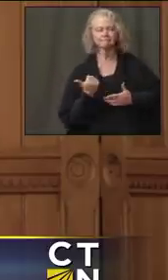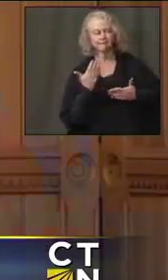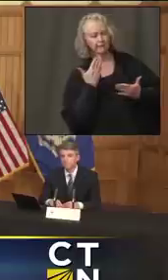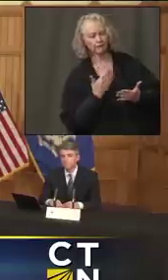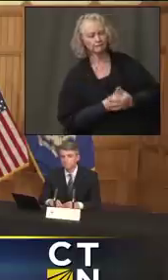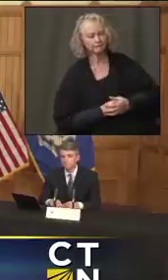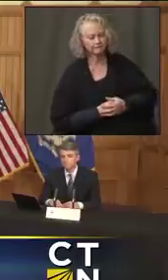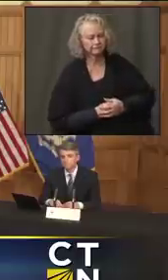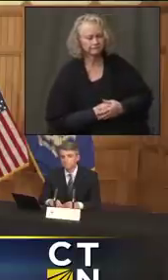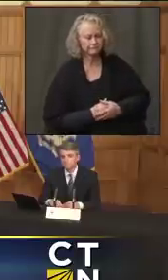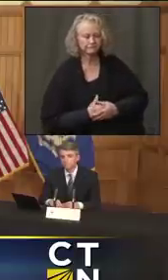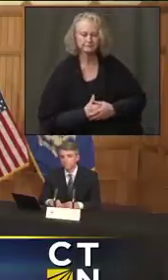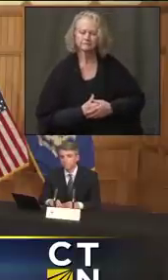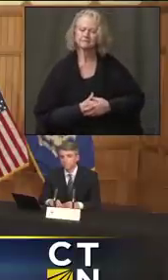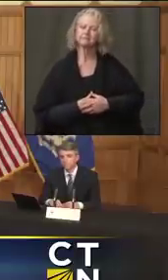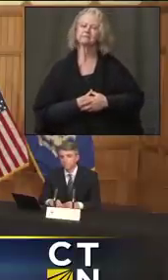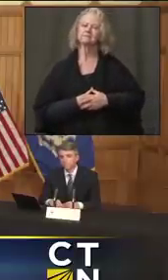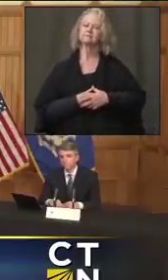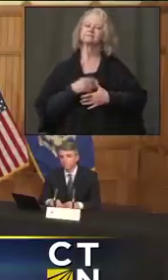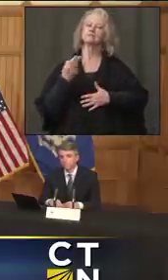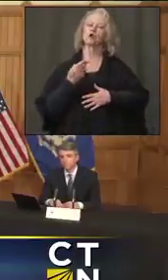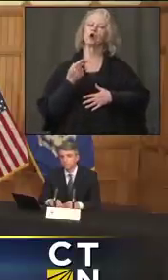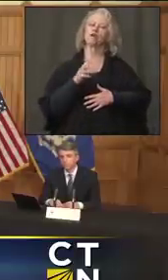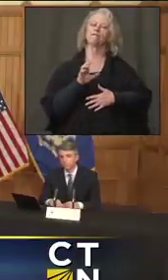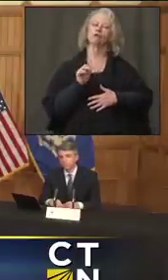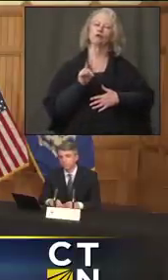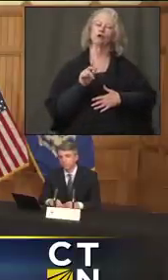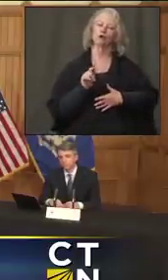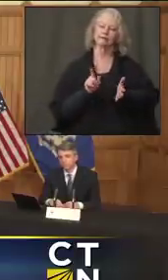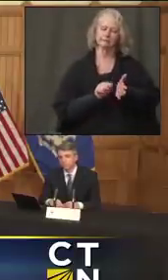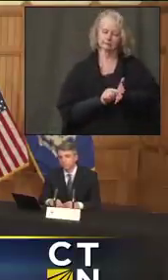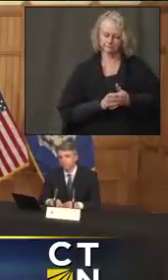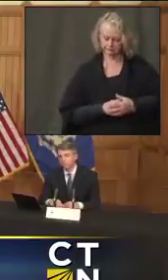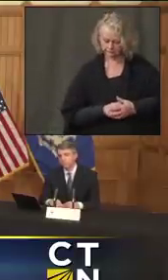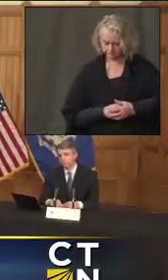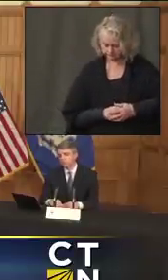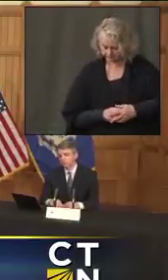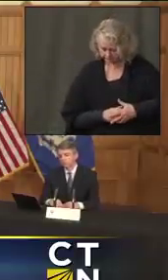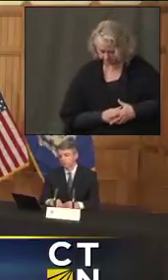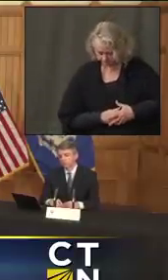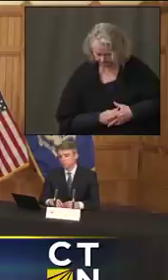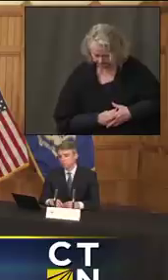much. The Hartford Courant.